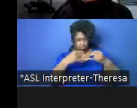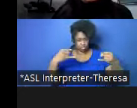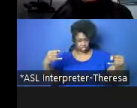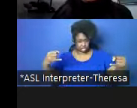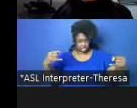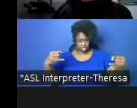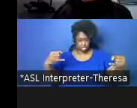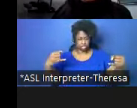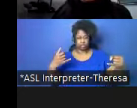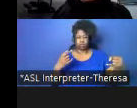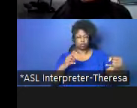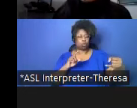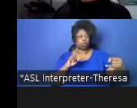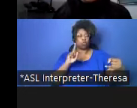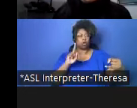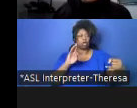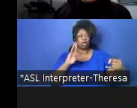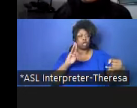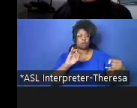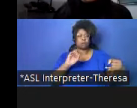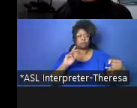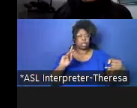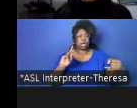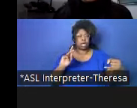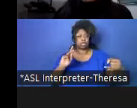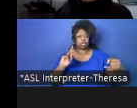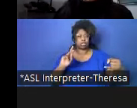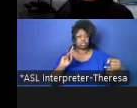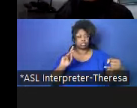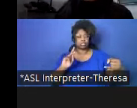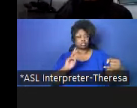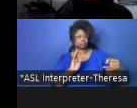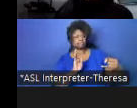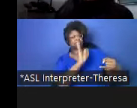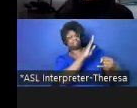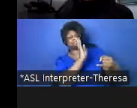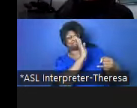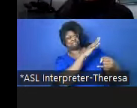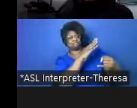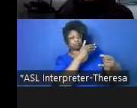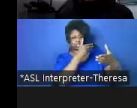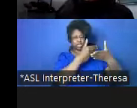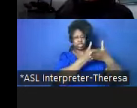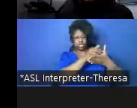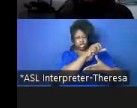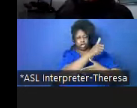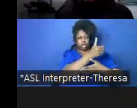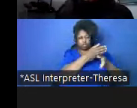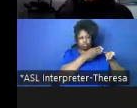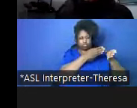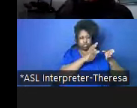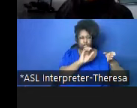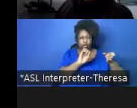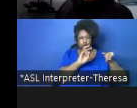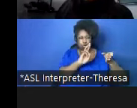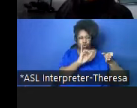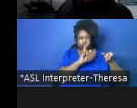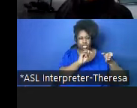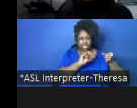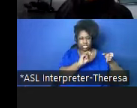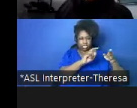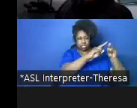away. So that would be further up Cottage towards Orient, along Hobart